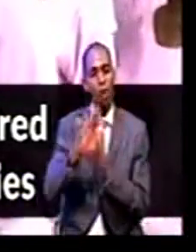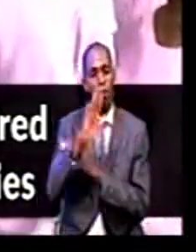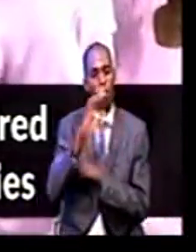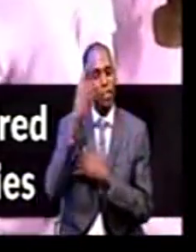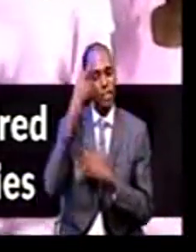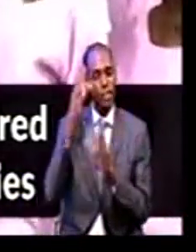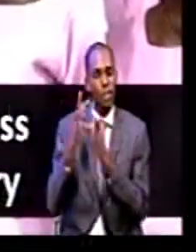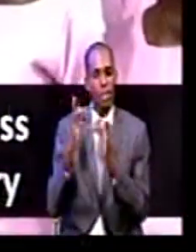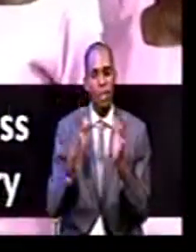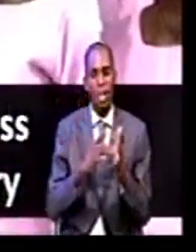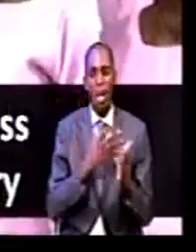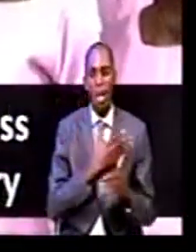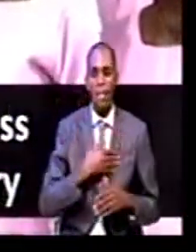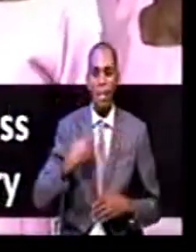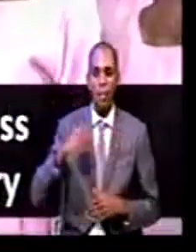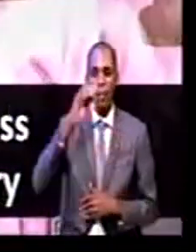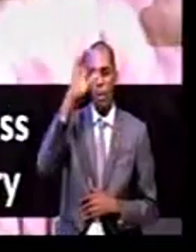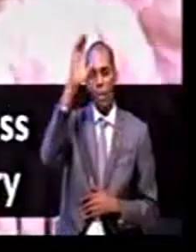principalities.